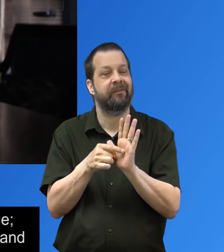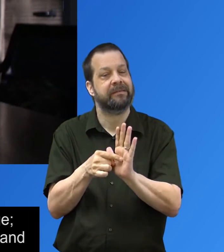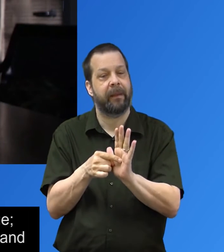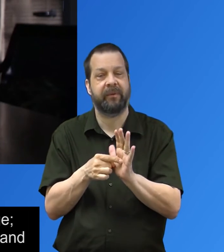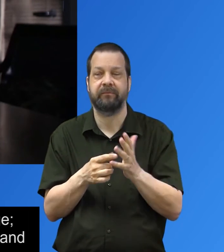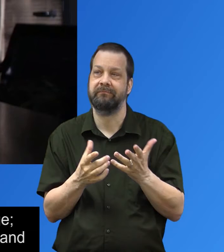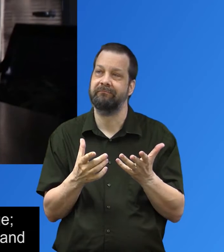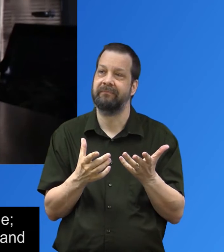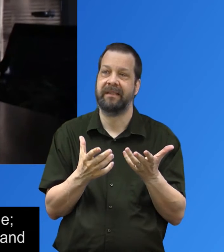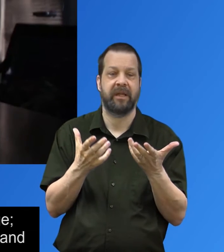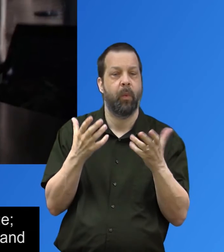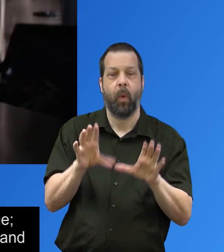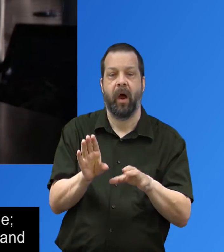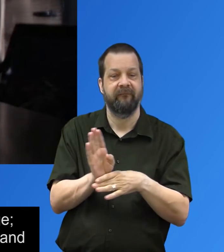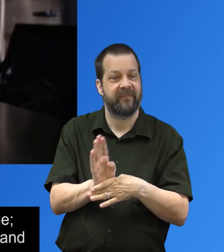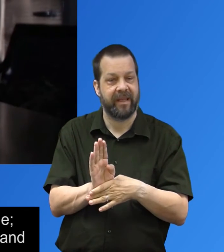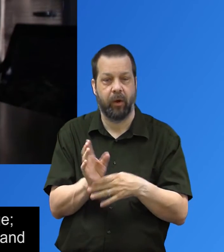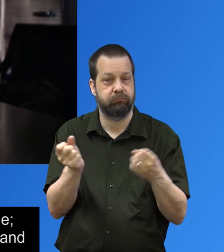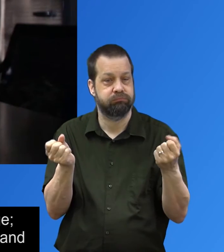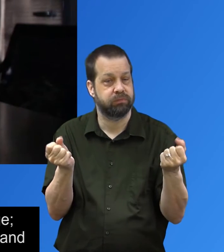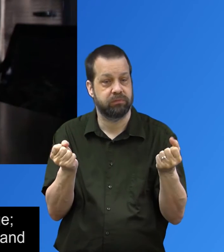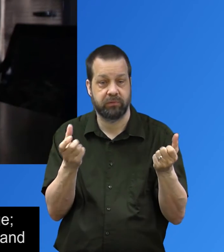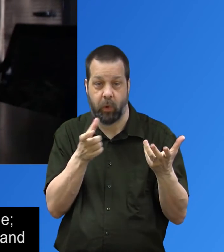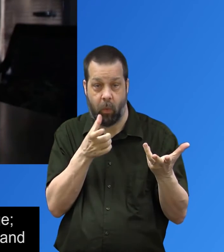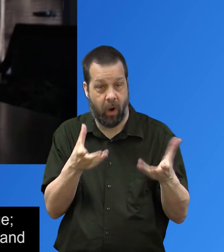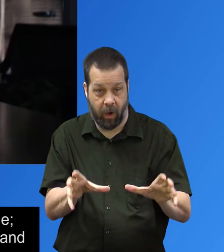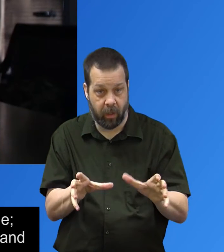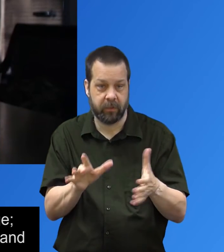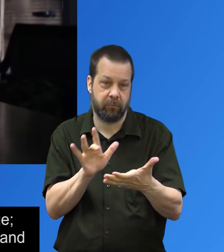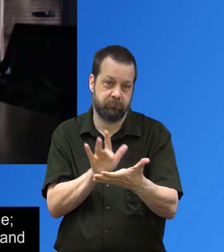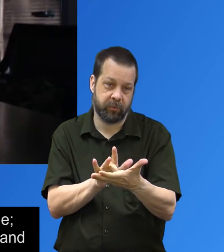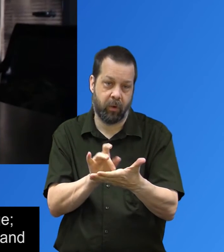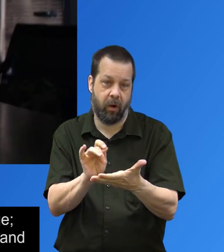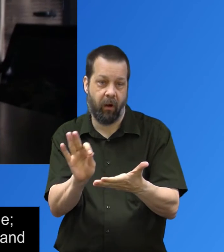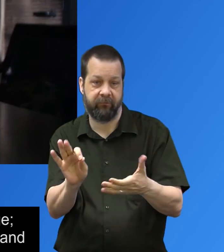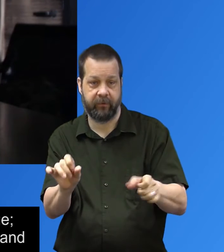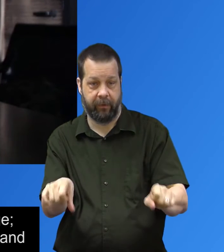message, removing videos if they felt that they did not need them.